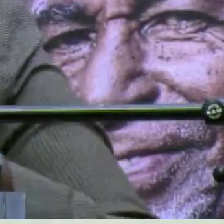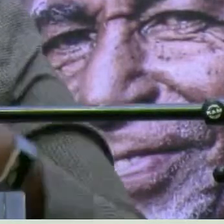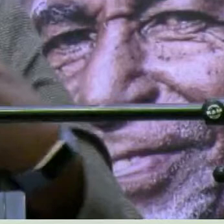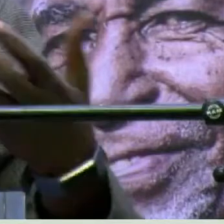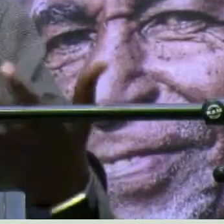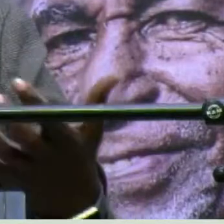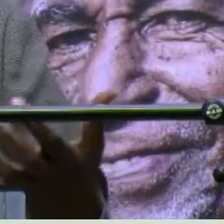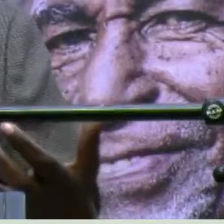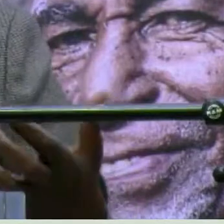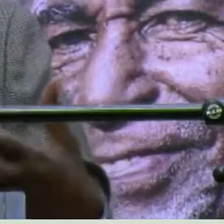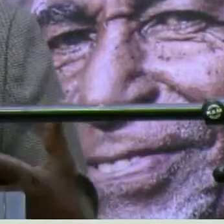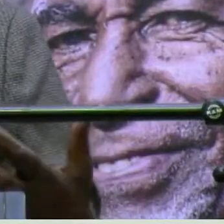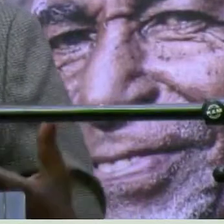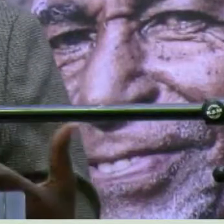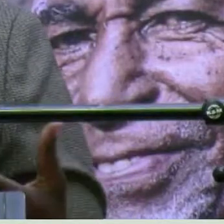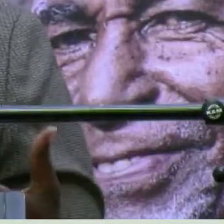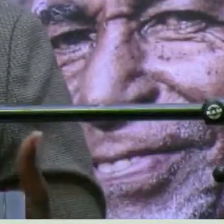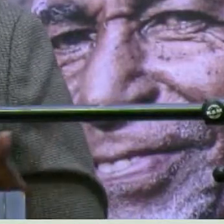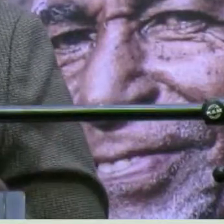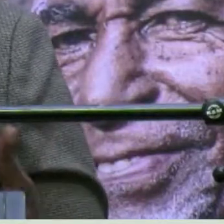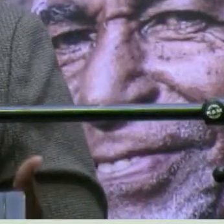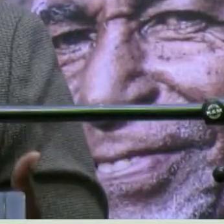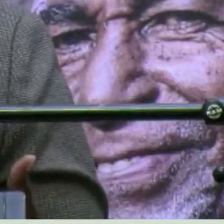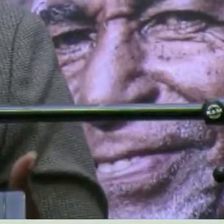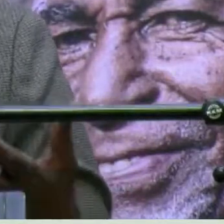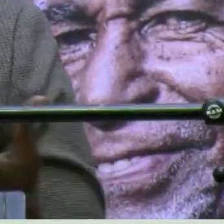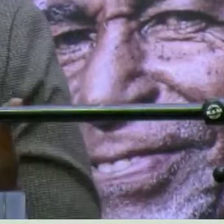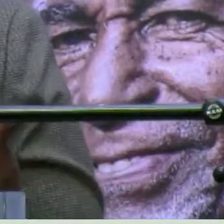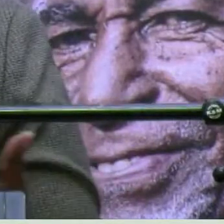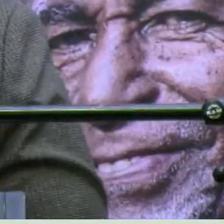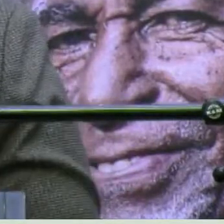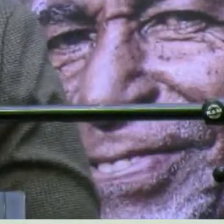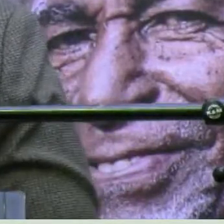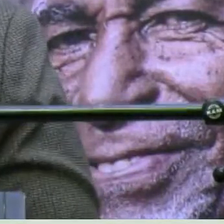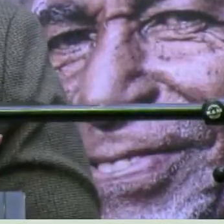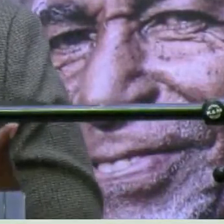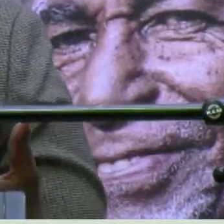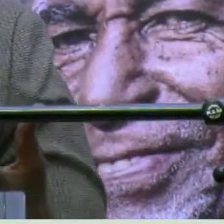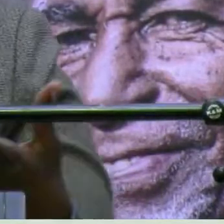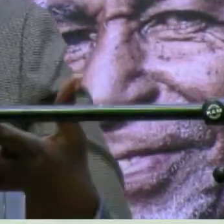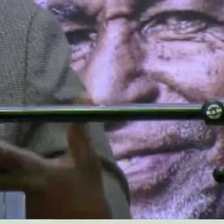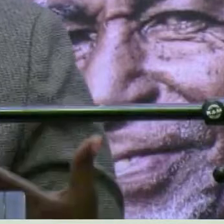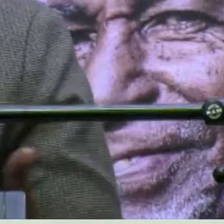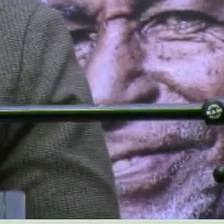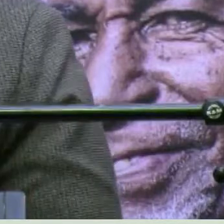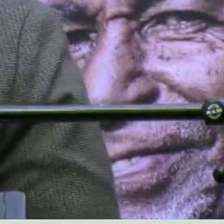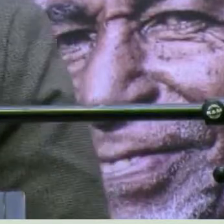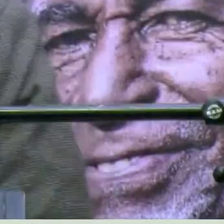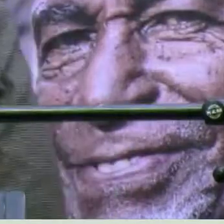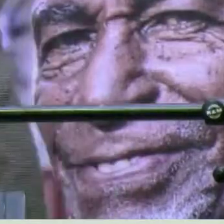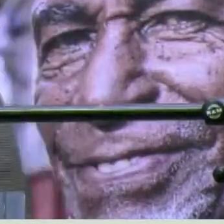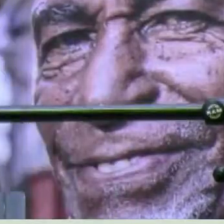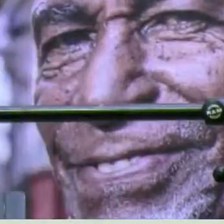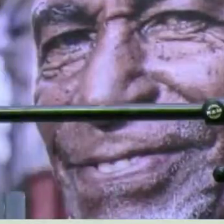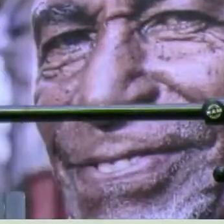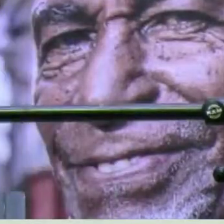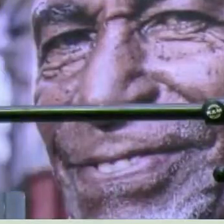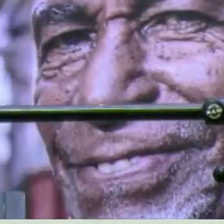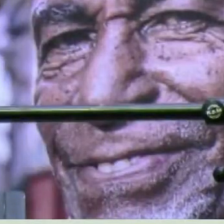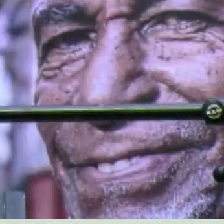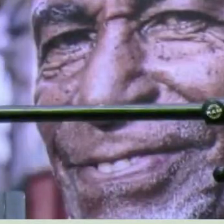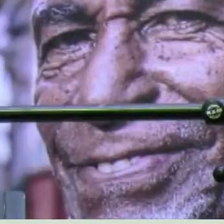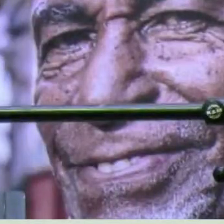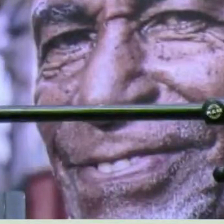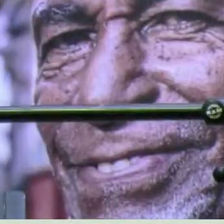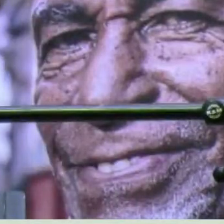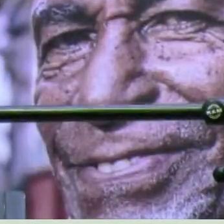we go into the community through public forums, we create awareness, and those who have issues walk to us, and we give the